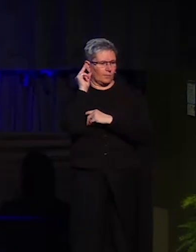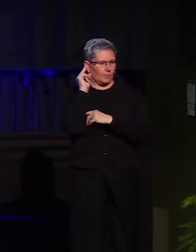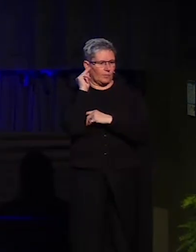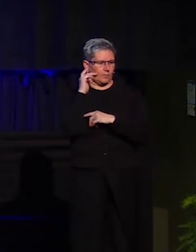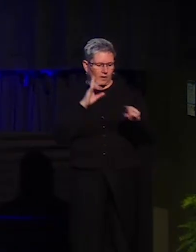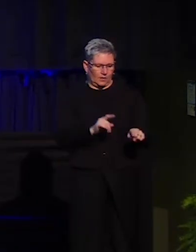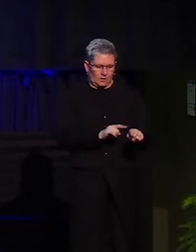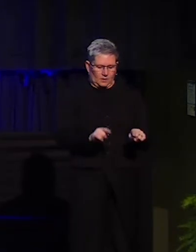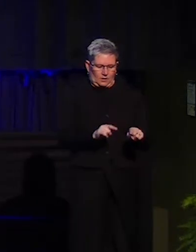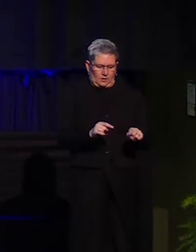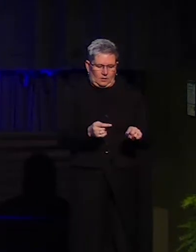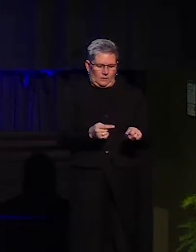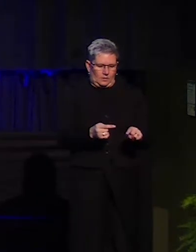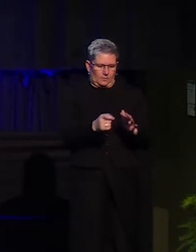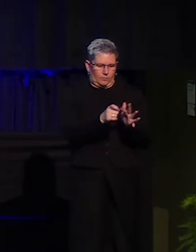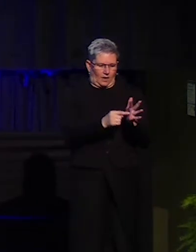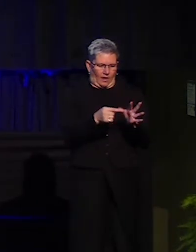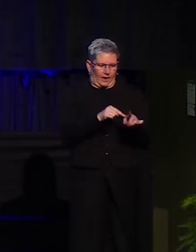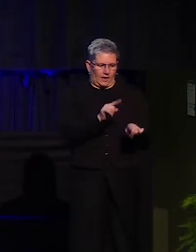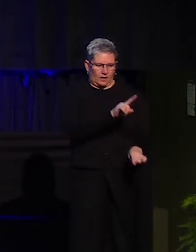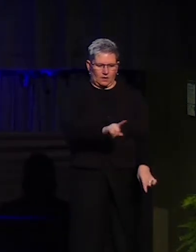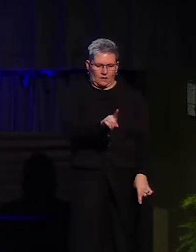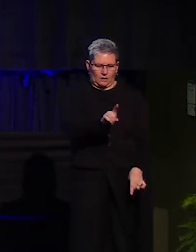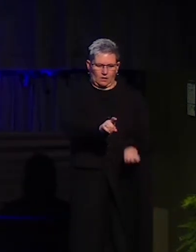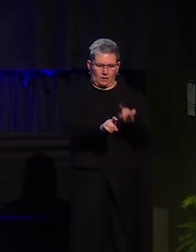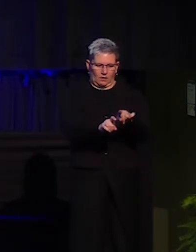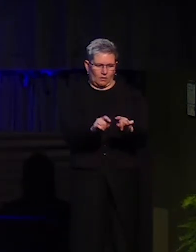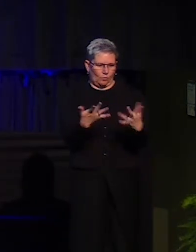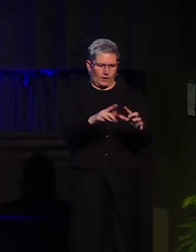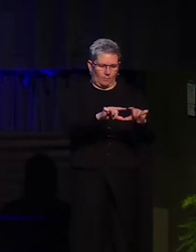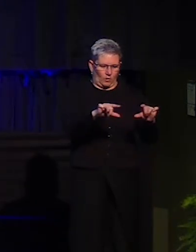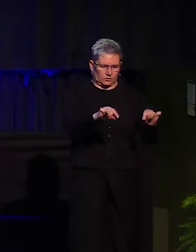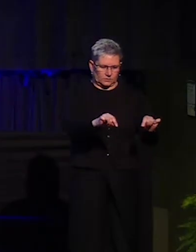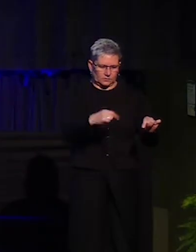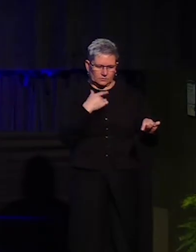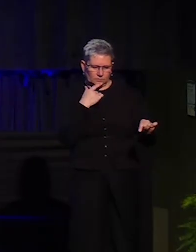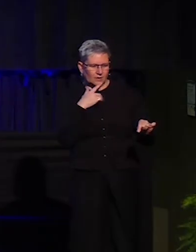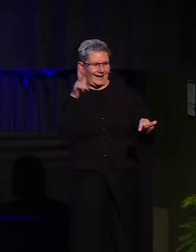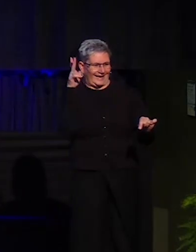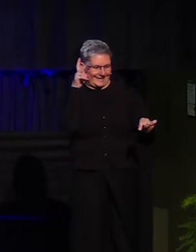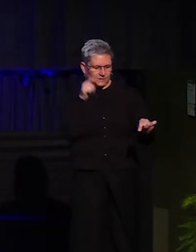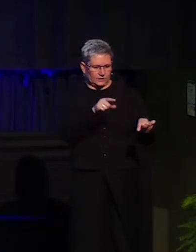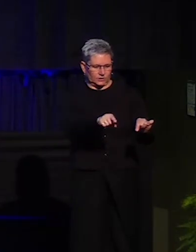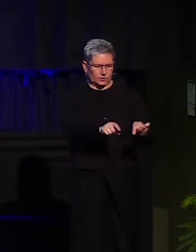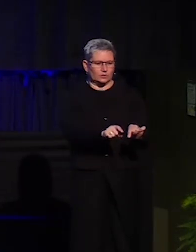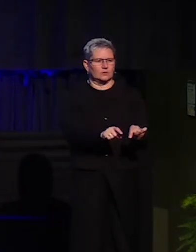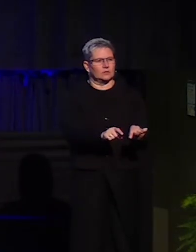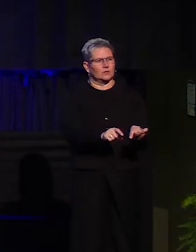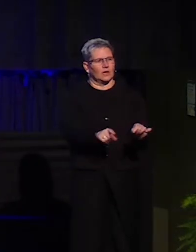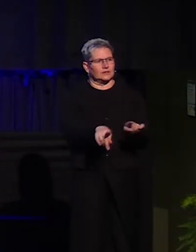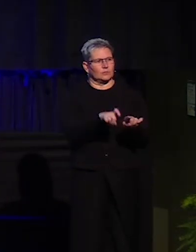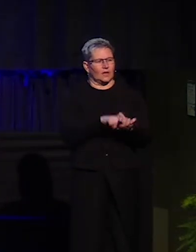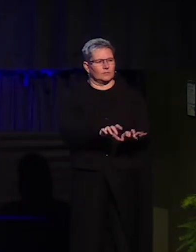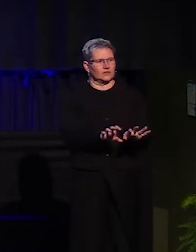play, navigate to the text box to do the thing. Then they have to listen to it, type in. But as